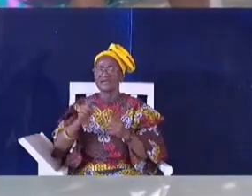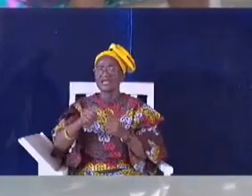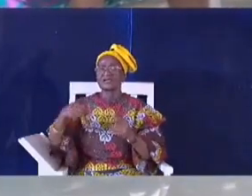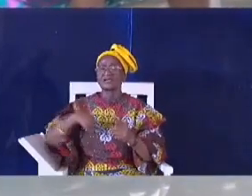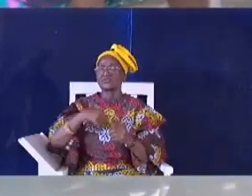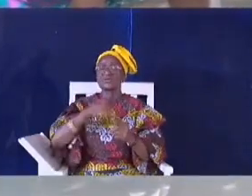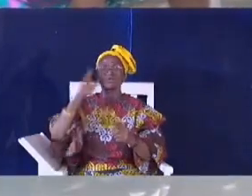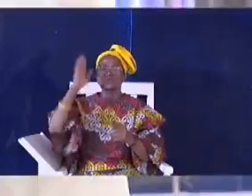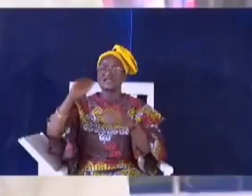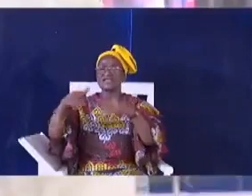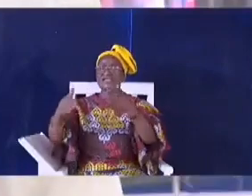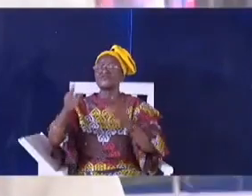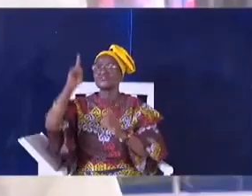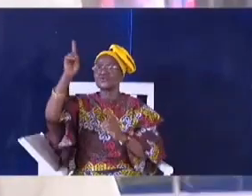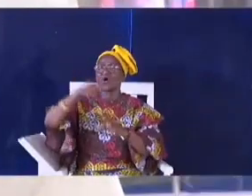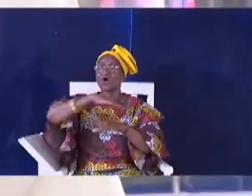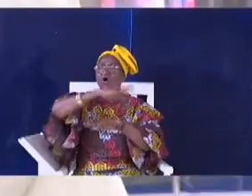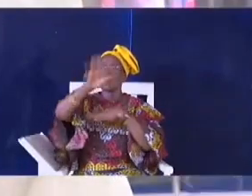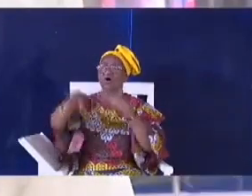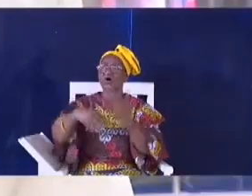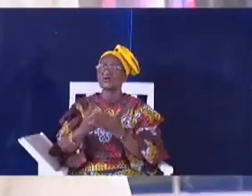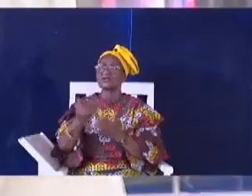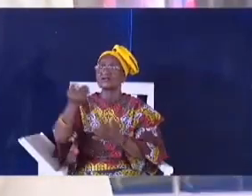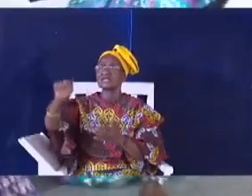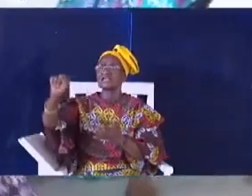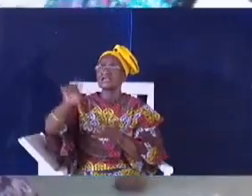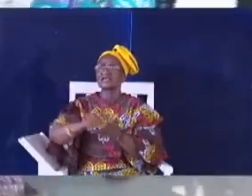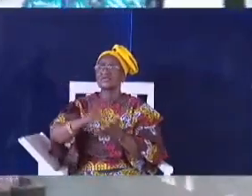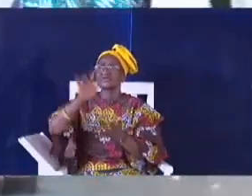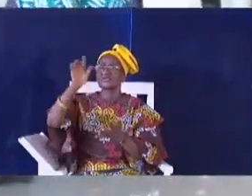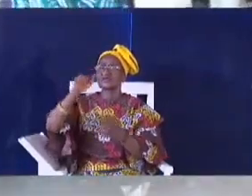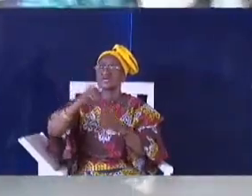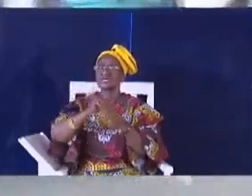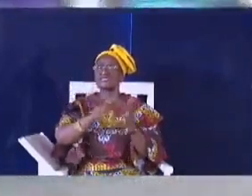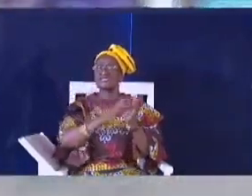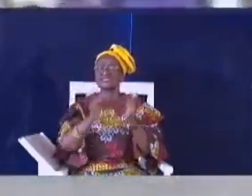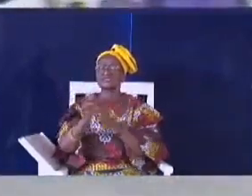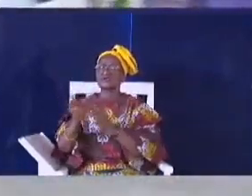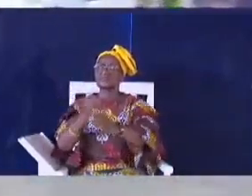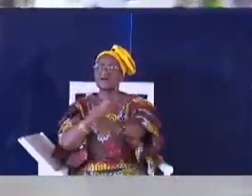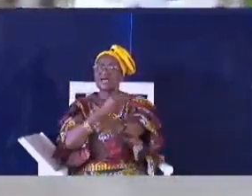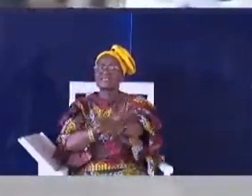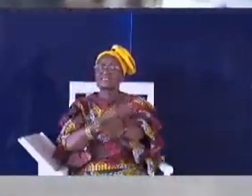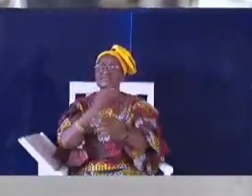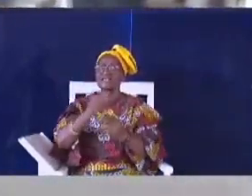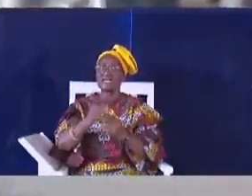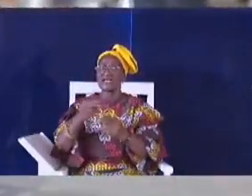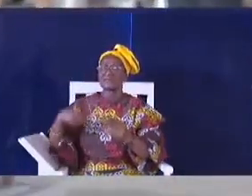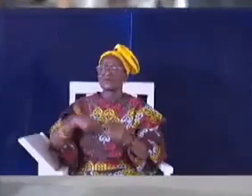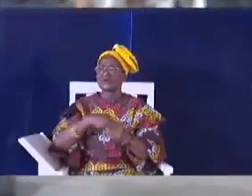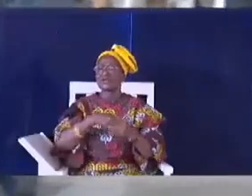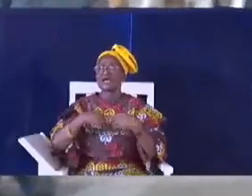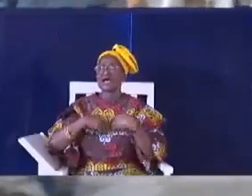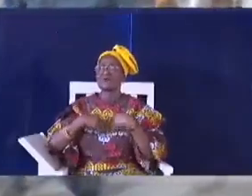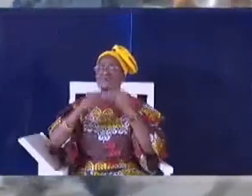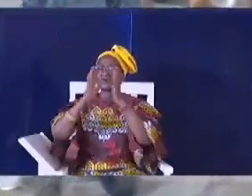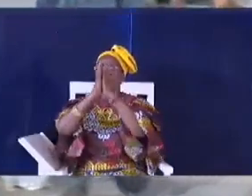glory. In Jesus' mighty name, we have prayed.